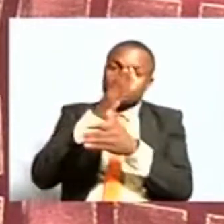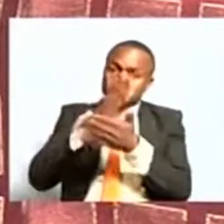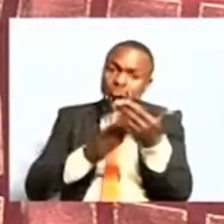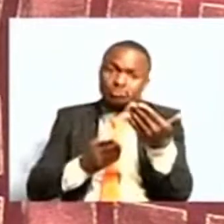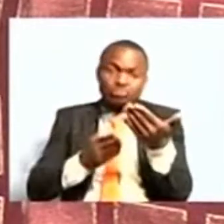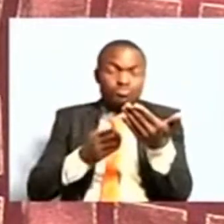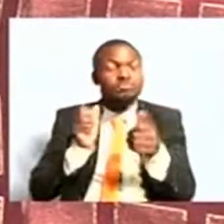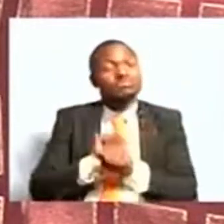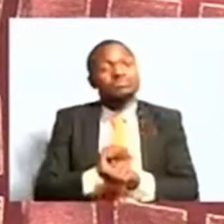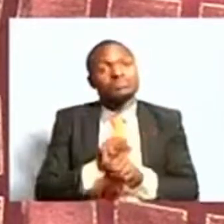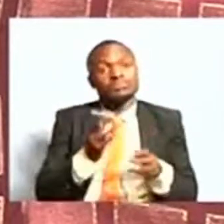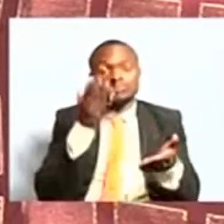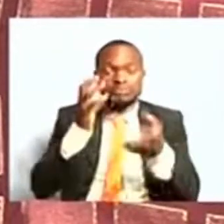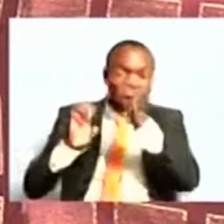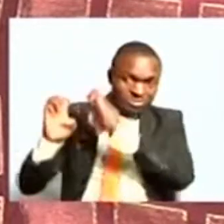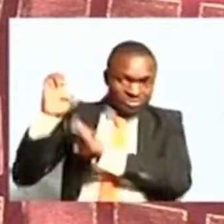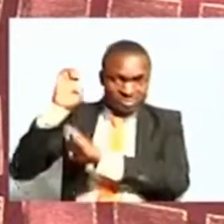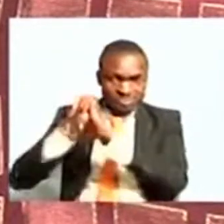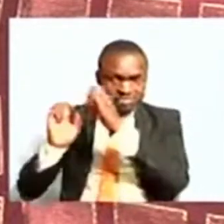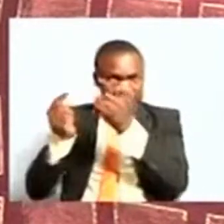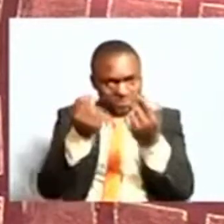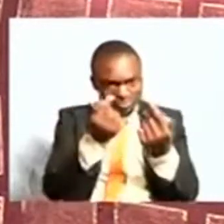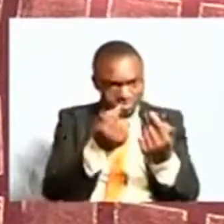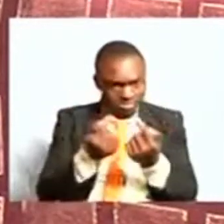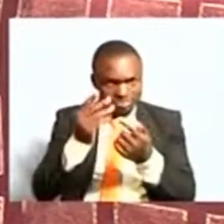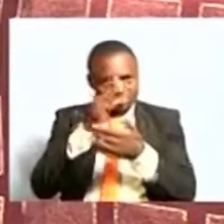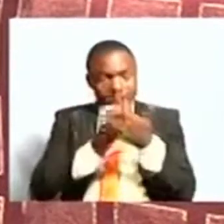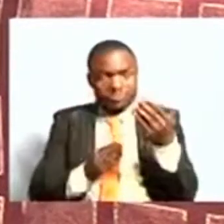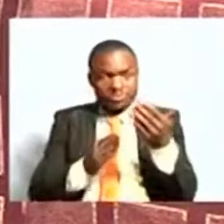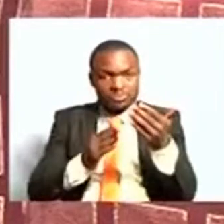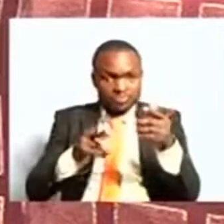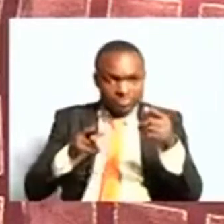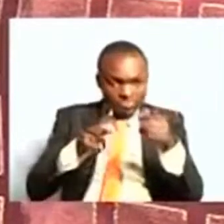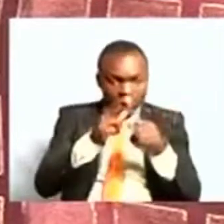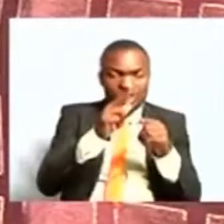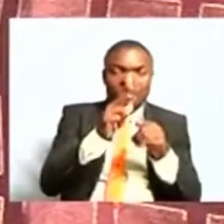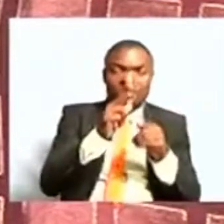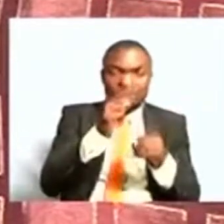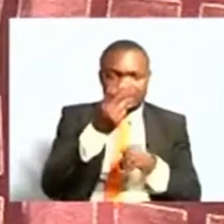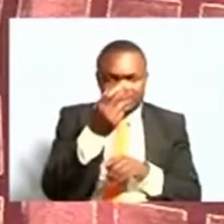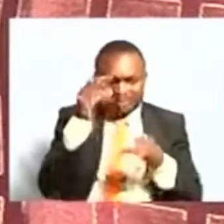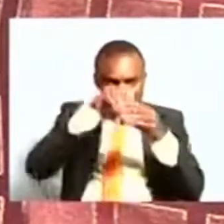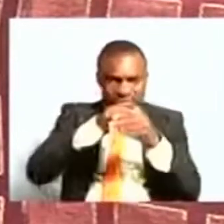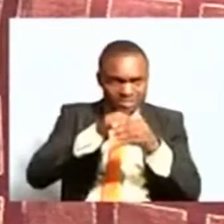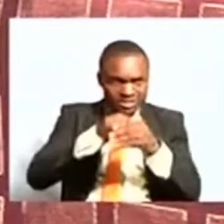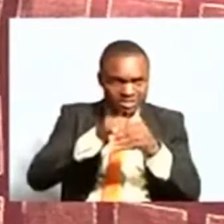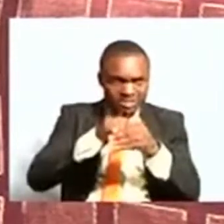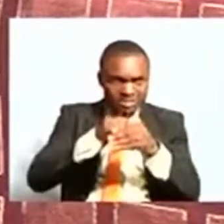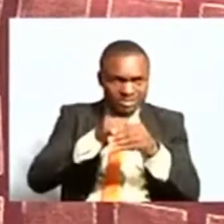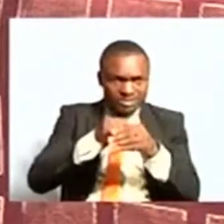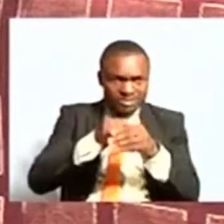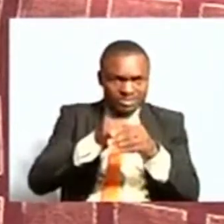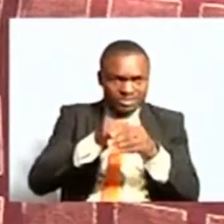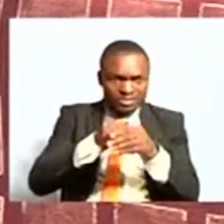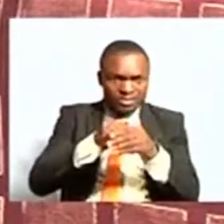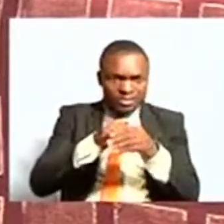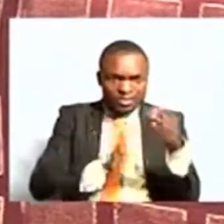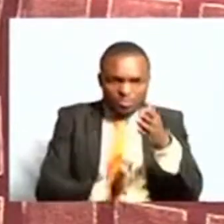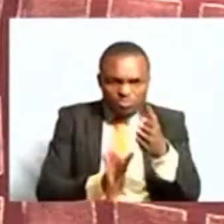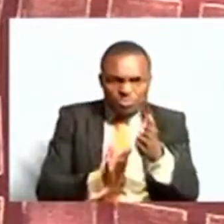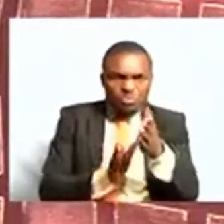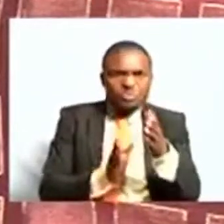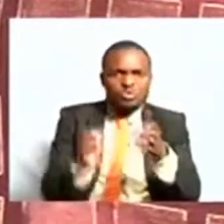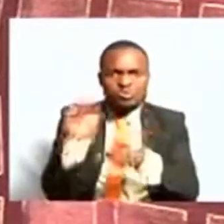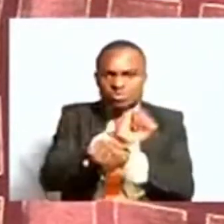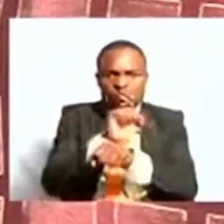of them have experienced a situation where somebody cuts in. You're not expecting somebody to just suddenly join. You're